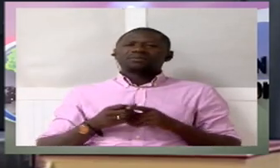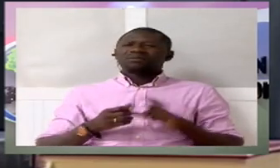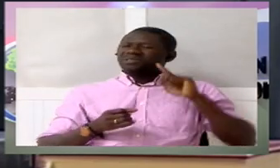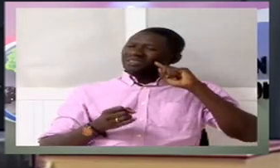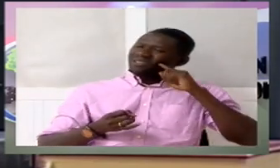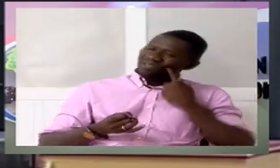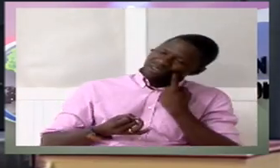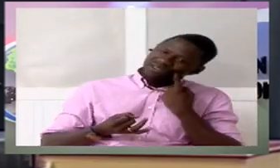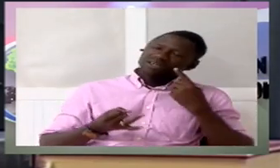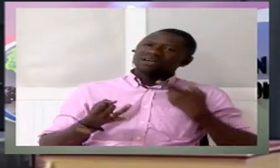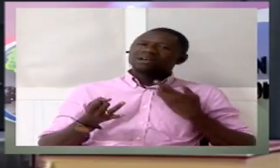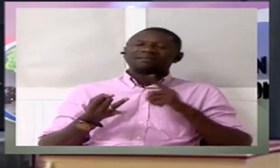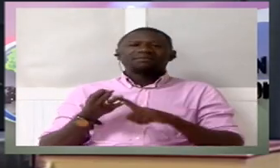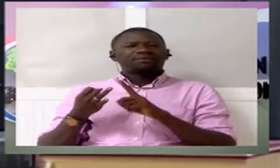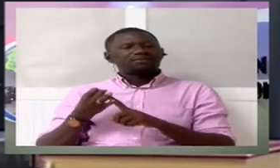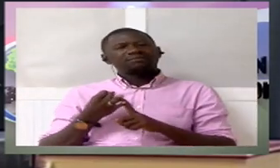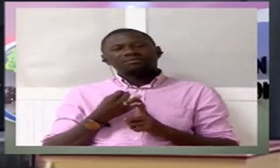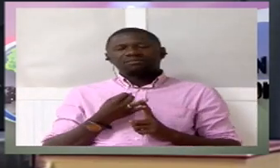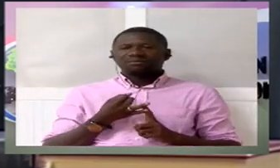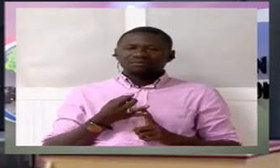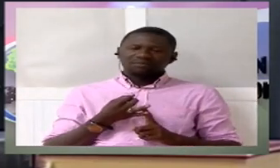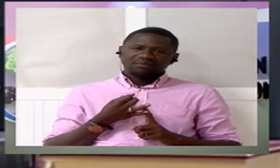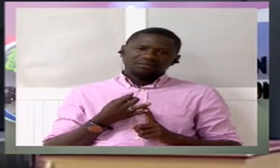Stigmatized. We were stigmatized.